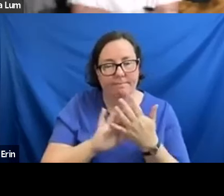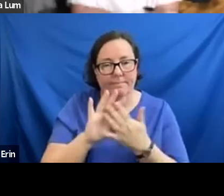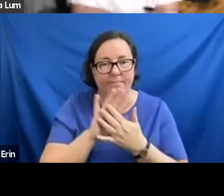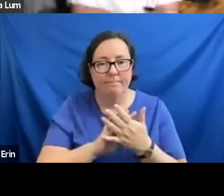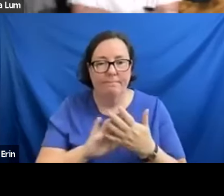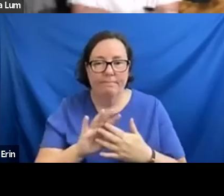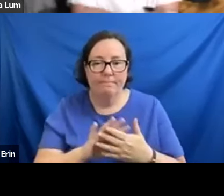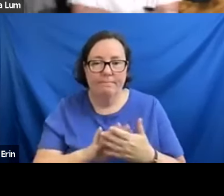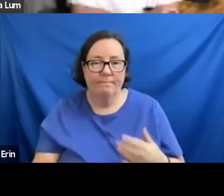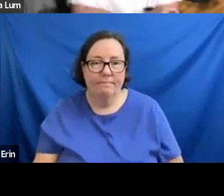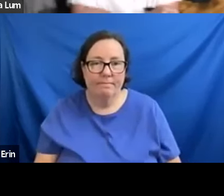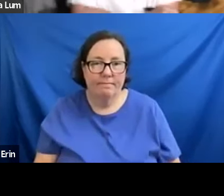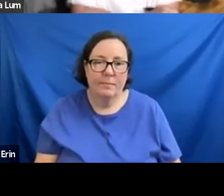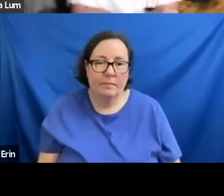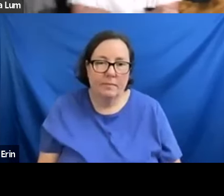the same thing the most this.